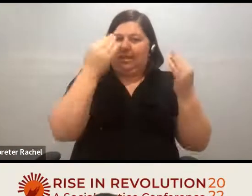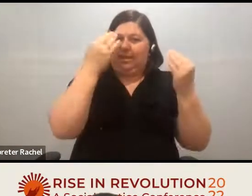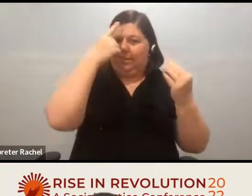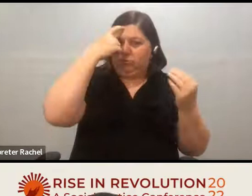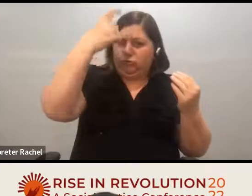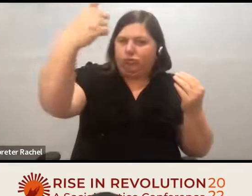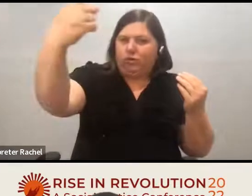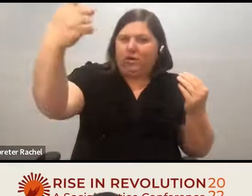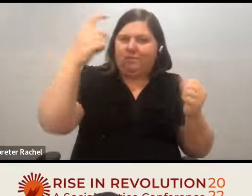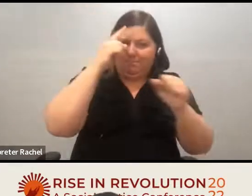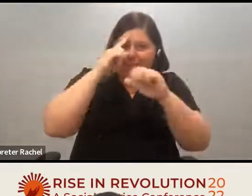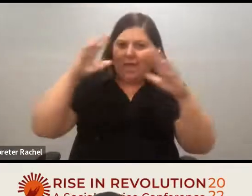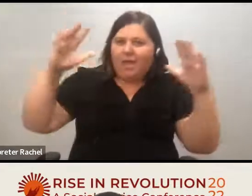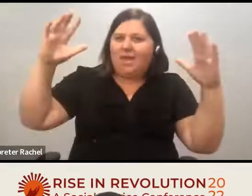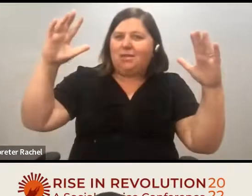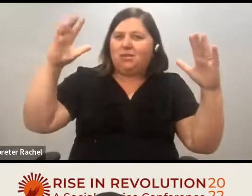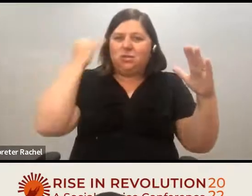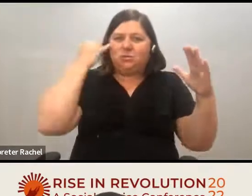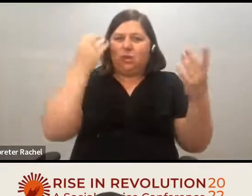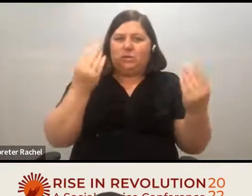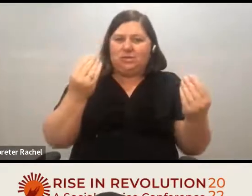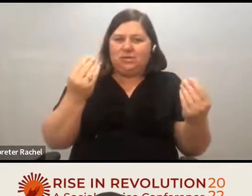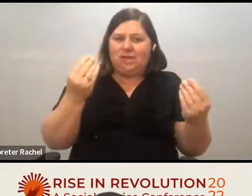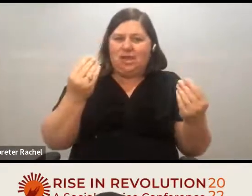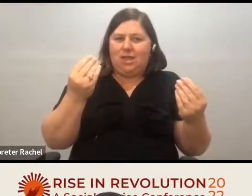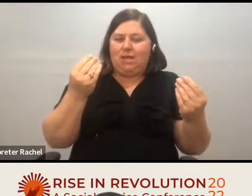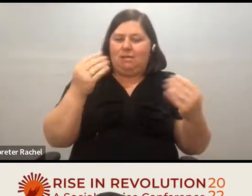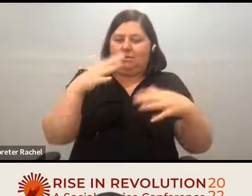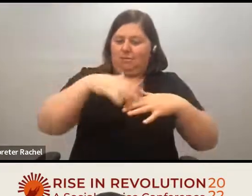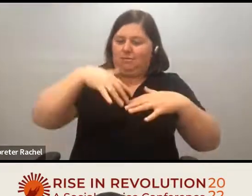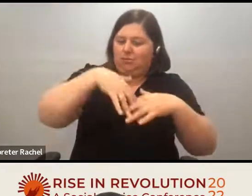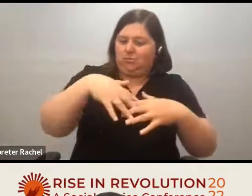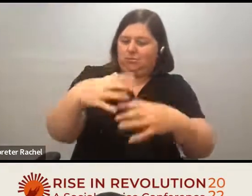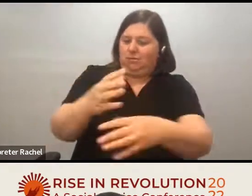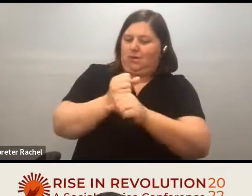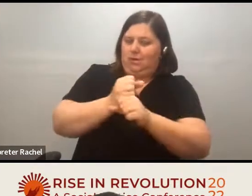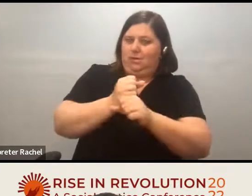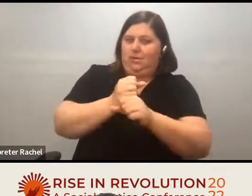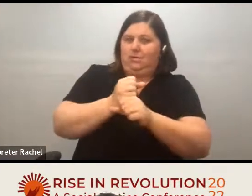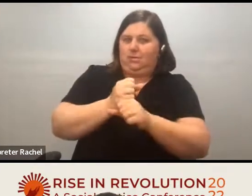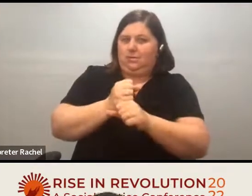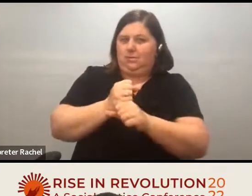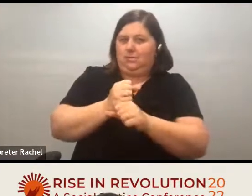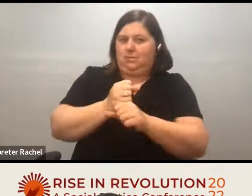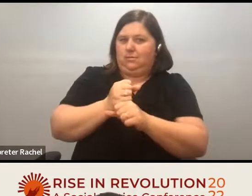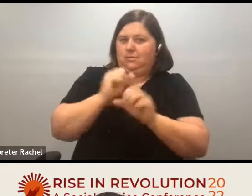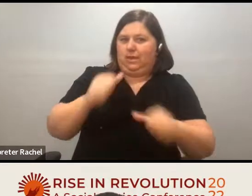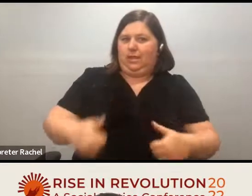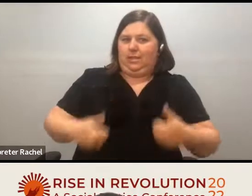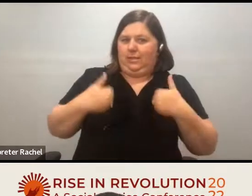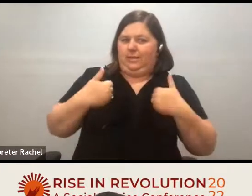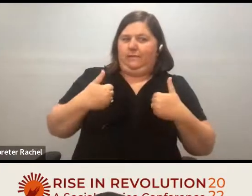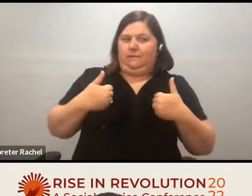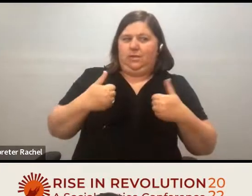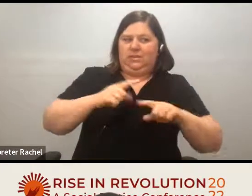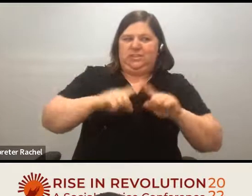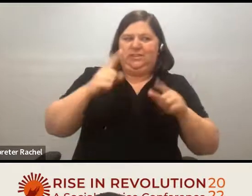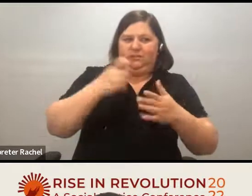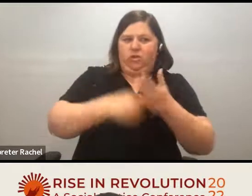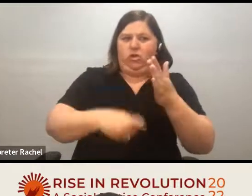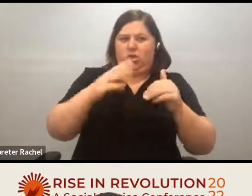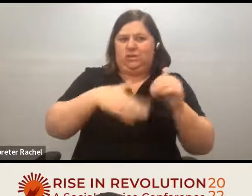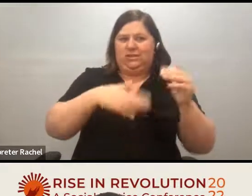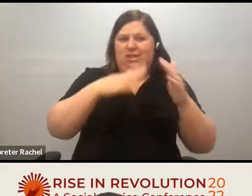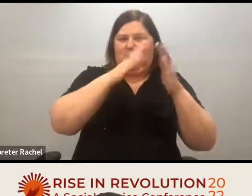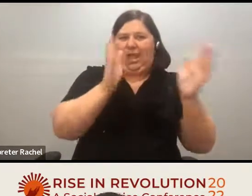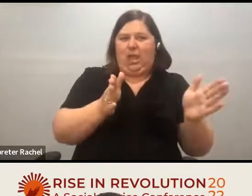bit, to imagine, you know, if this land comes in Indigenous hands and it's liberated, then there's not the same costs as house that's on